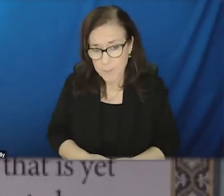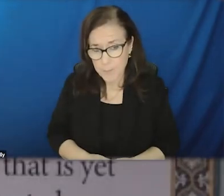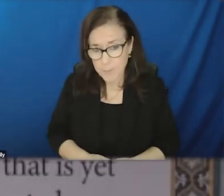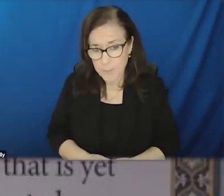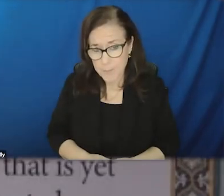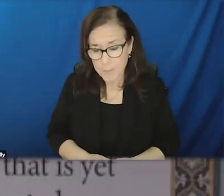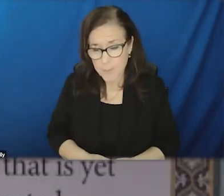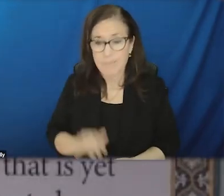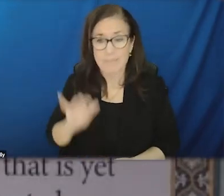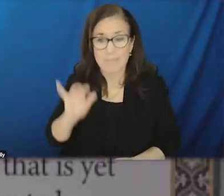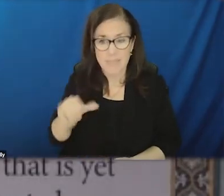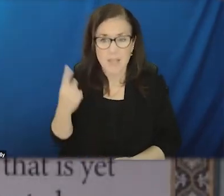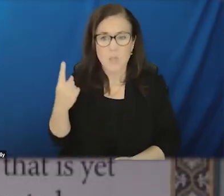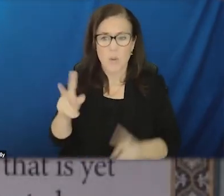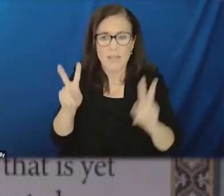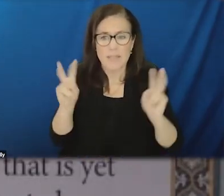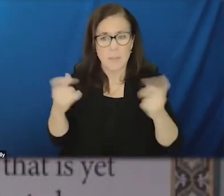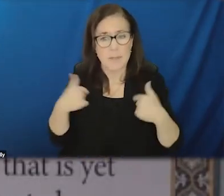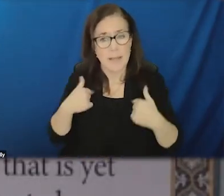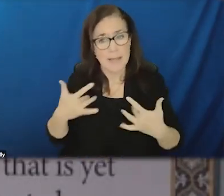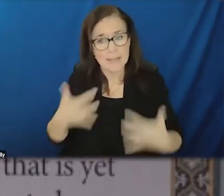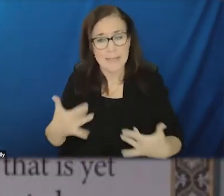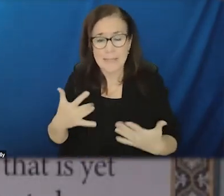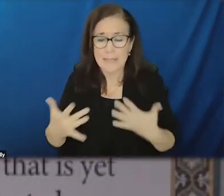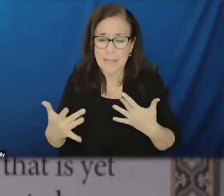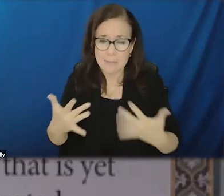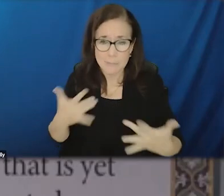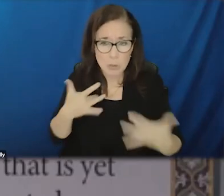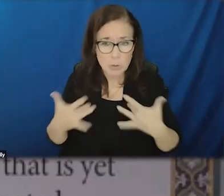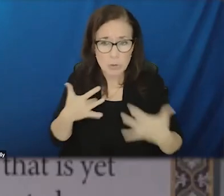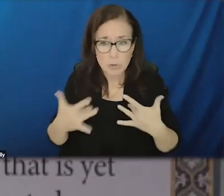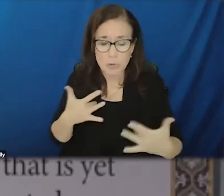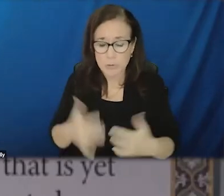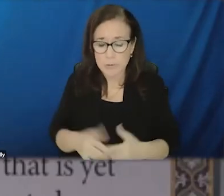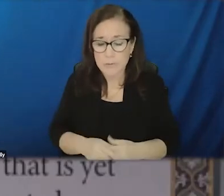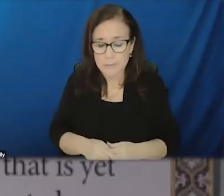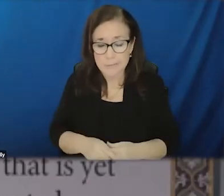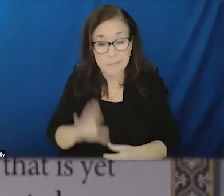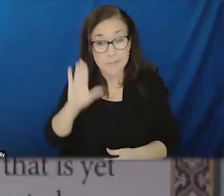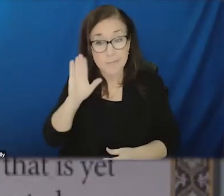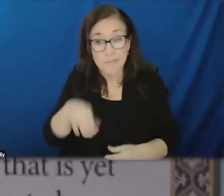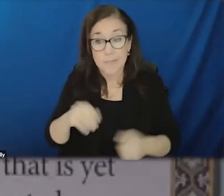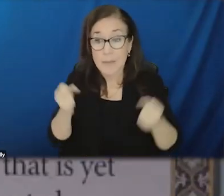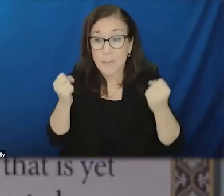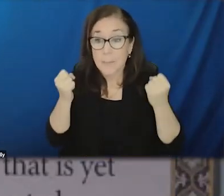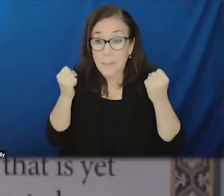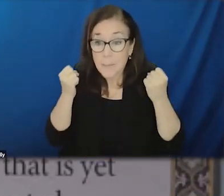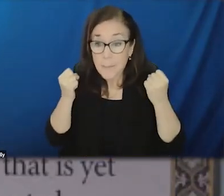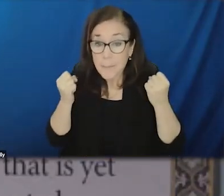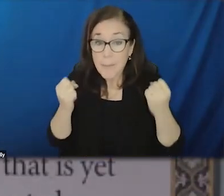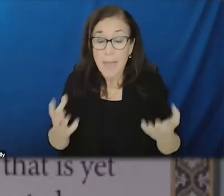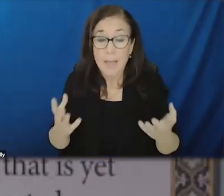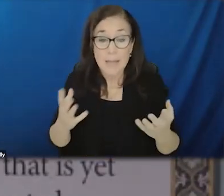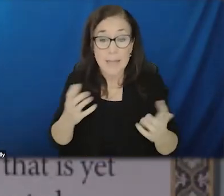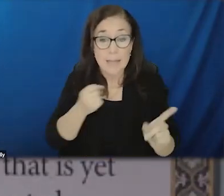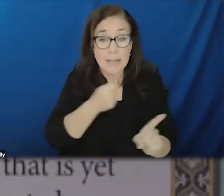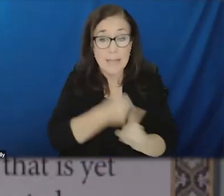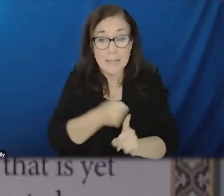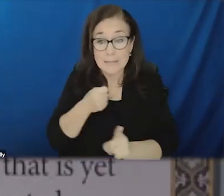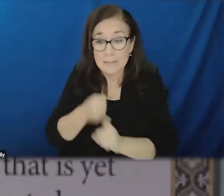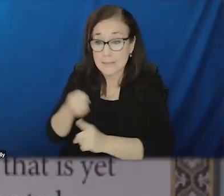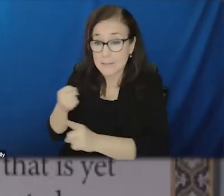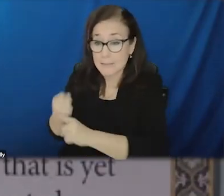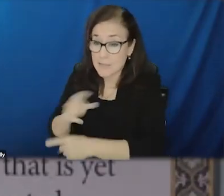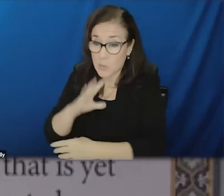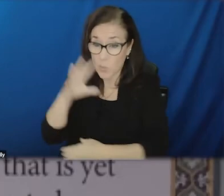been concerned about. I know that there are many times in our own district, going back throughout